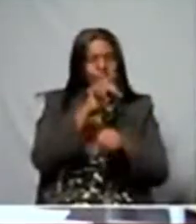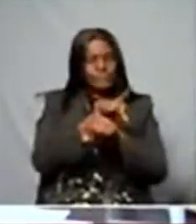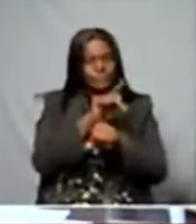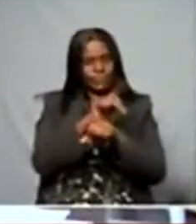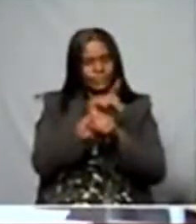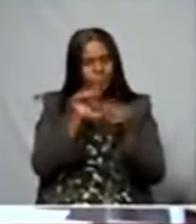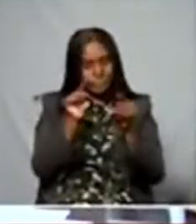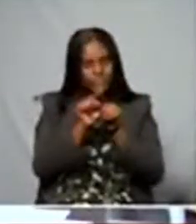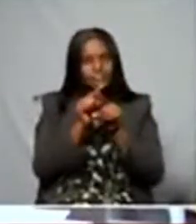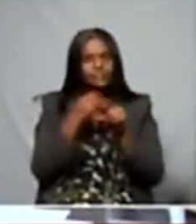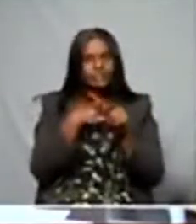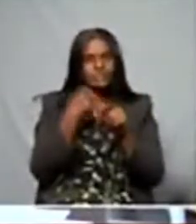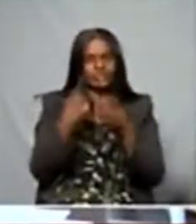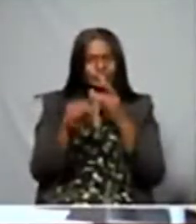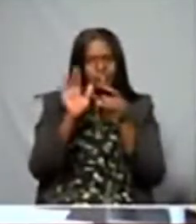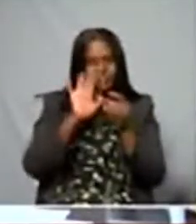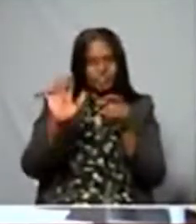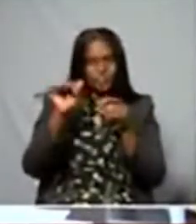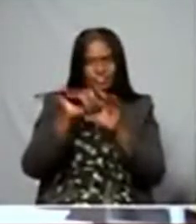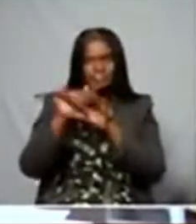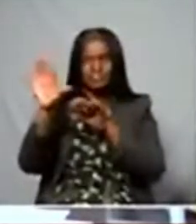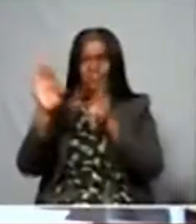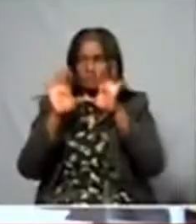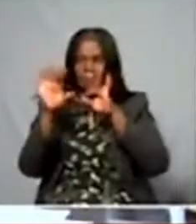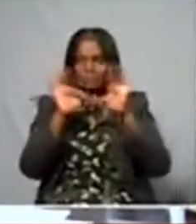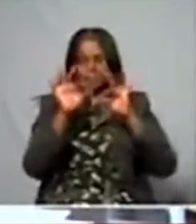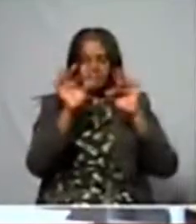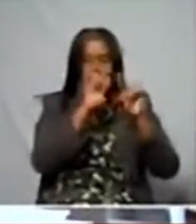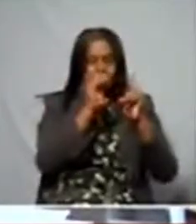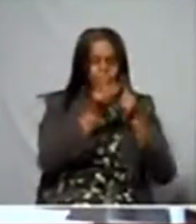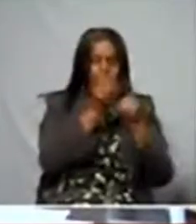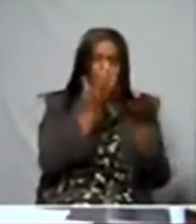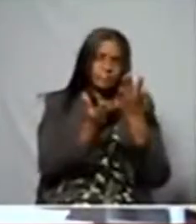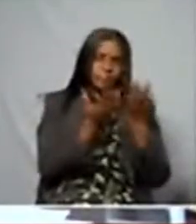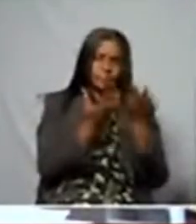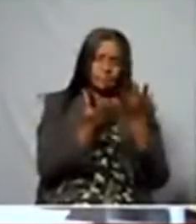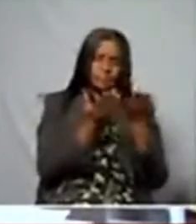and it's there in selected district. Maybe